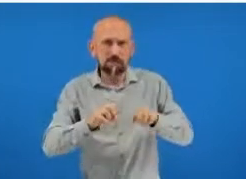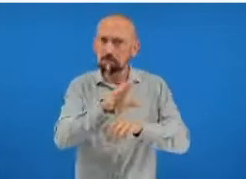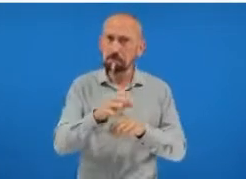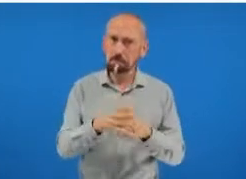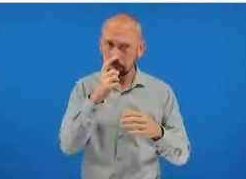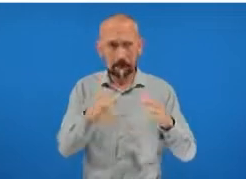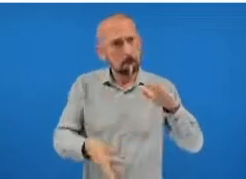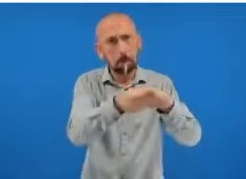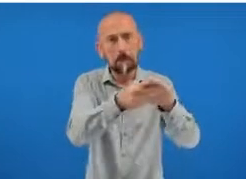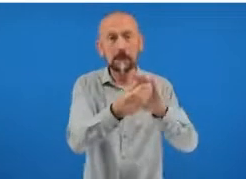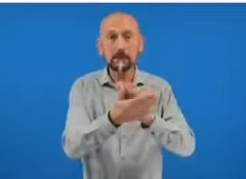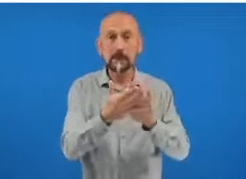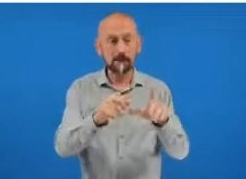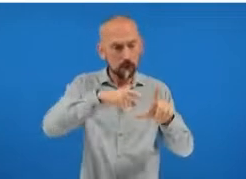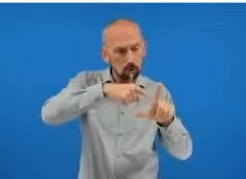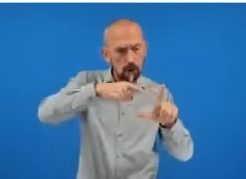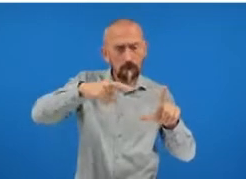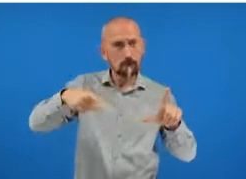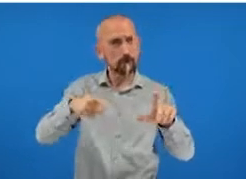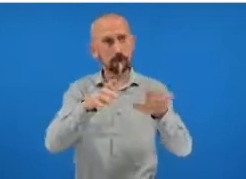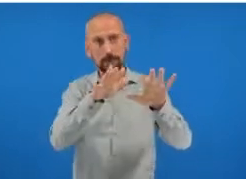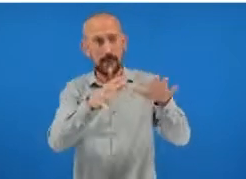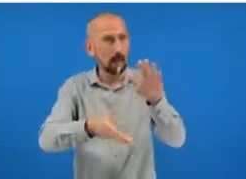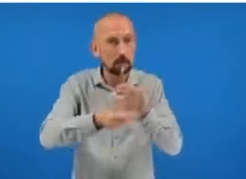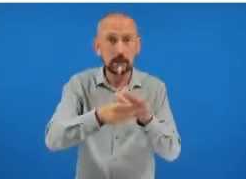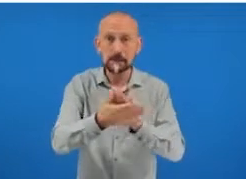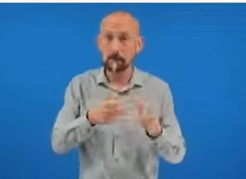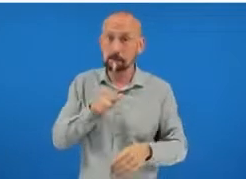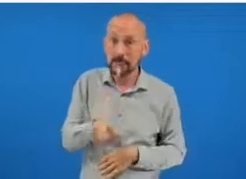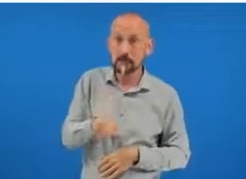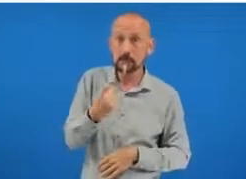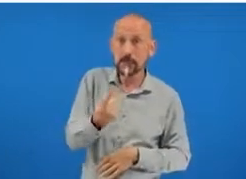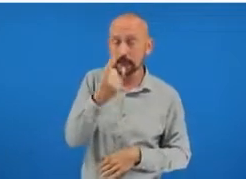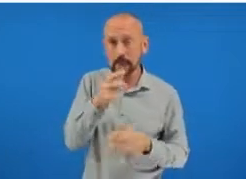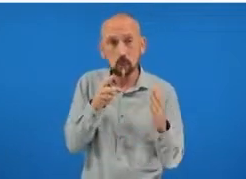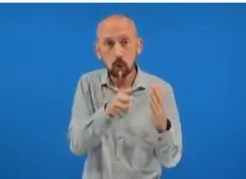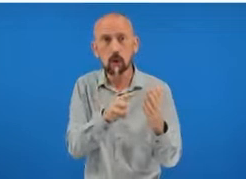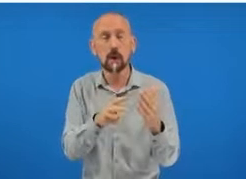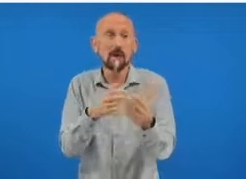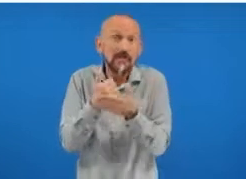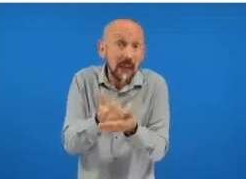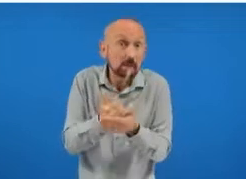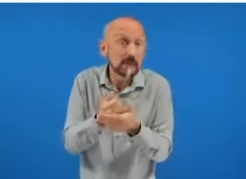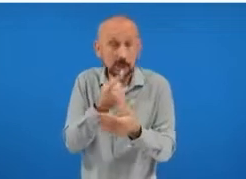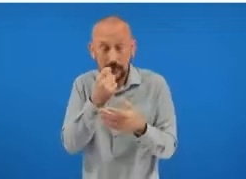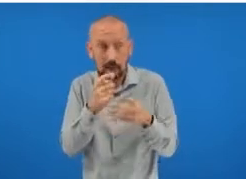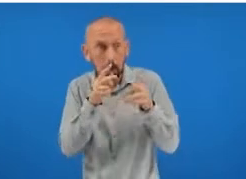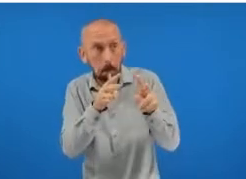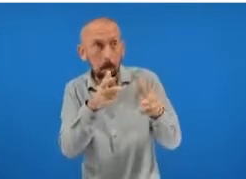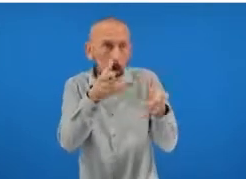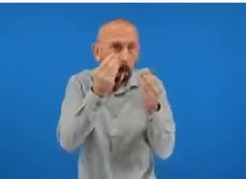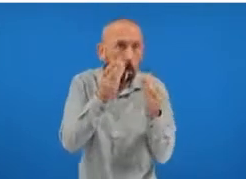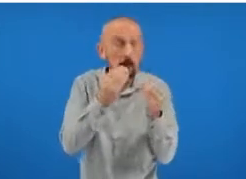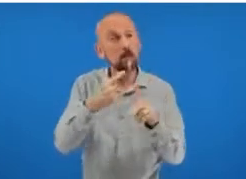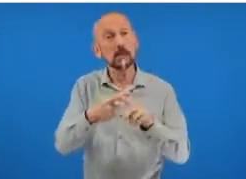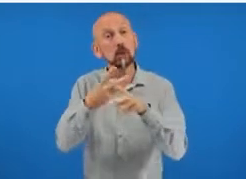therapists to view, and also for their supervisors to view. In order to get complete data, you do need to give measures each